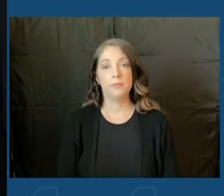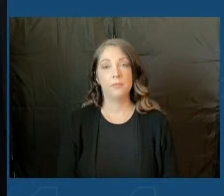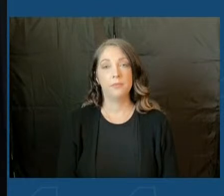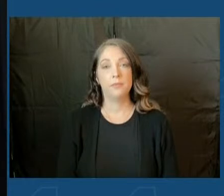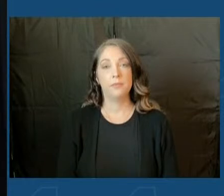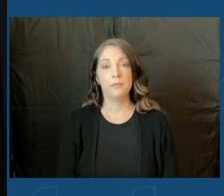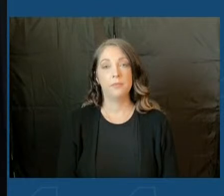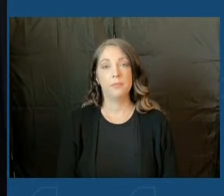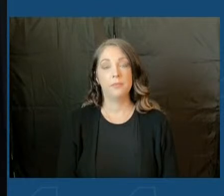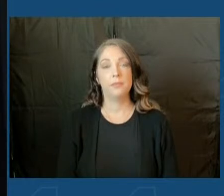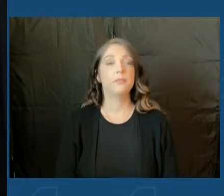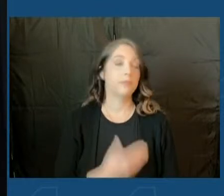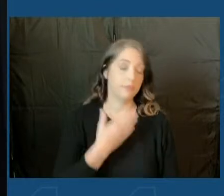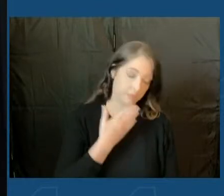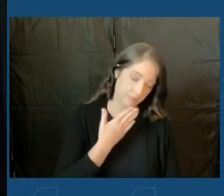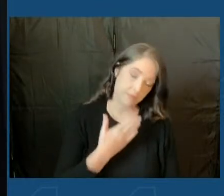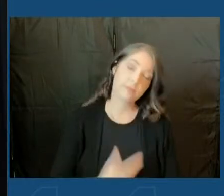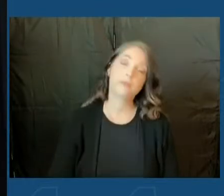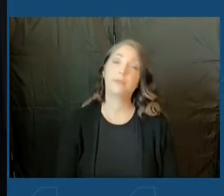Ryan. Thank you.